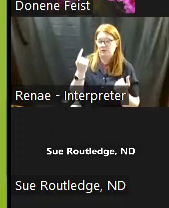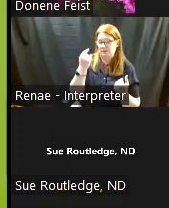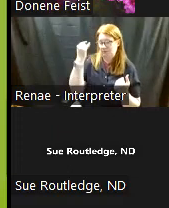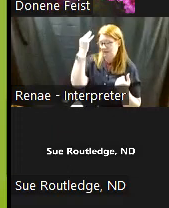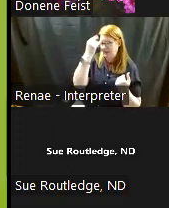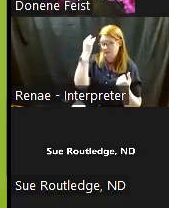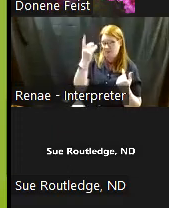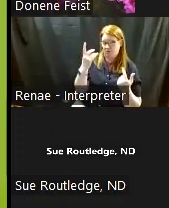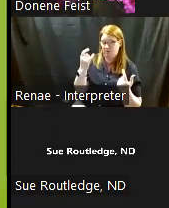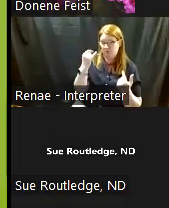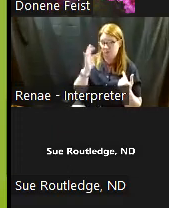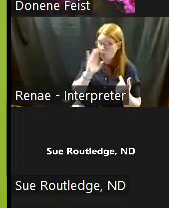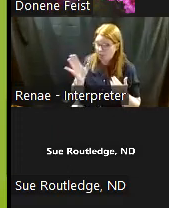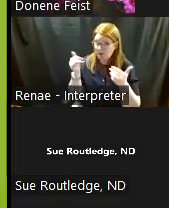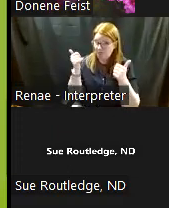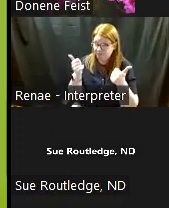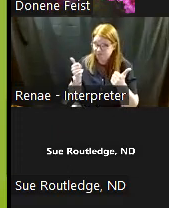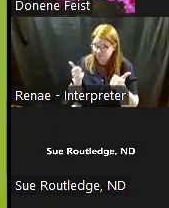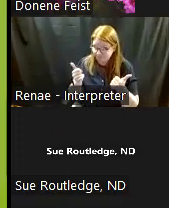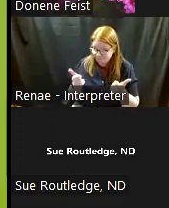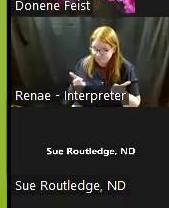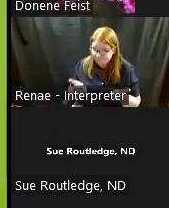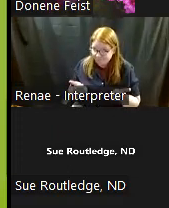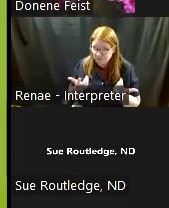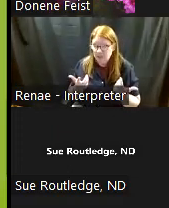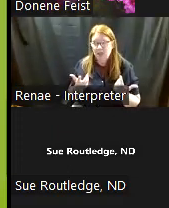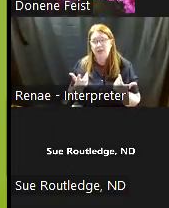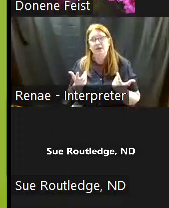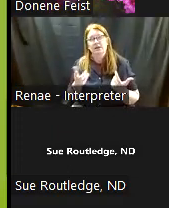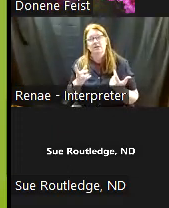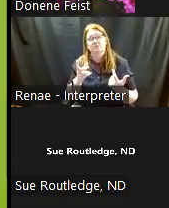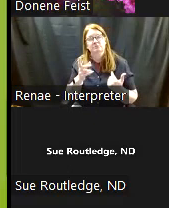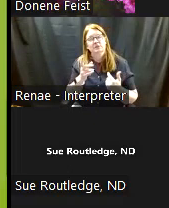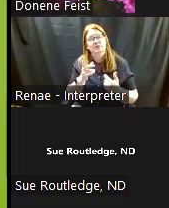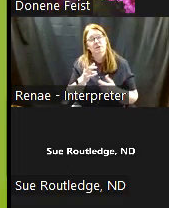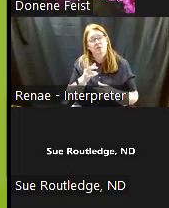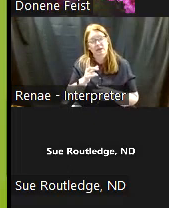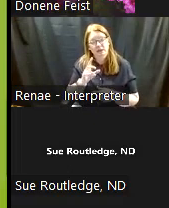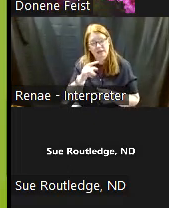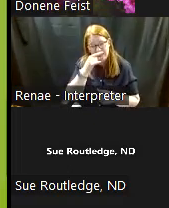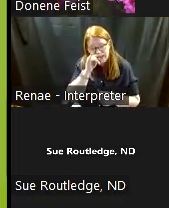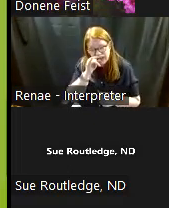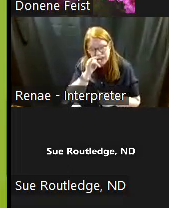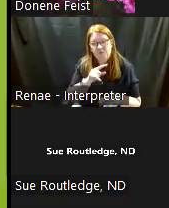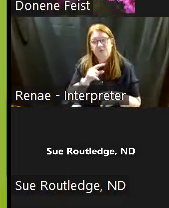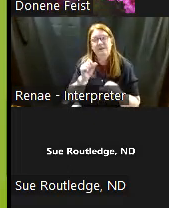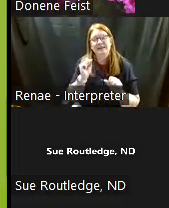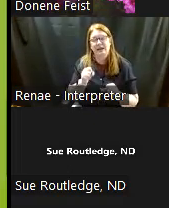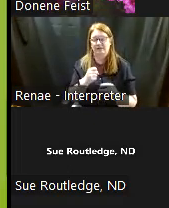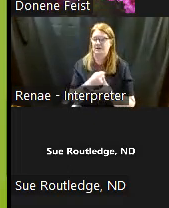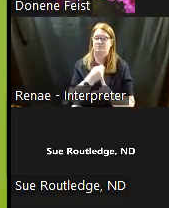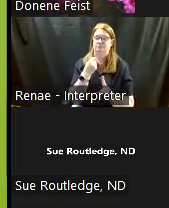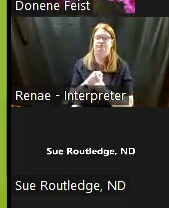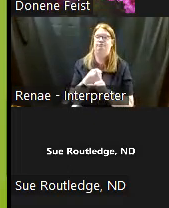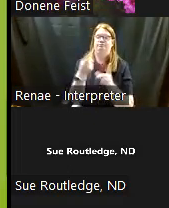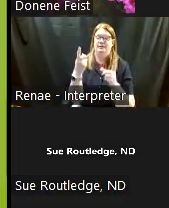about progression. Not too typical in kids, but we can have sudden hearing losses that happen. We see